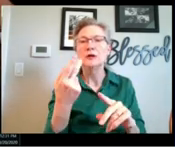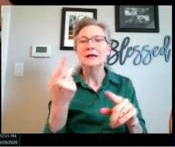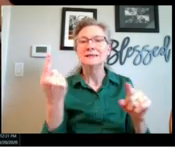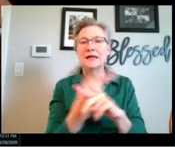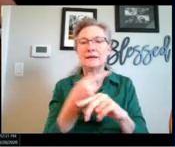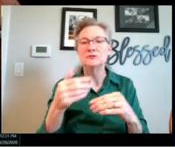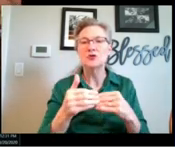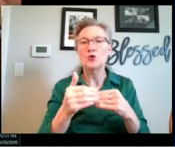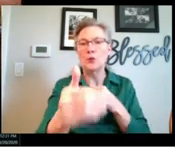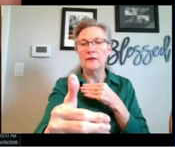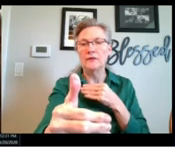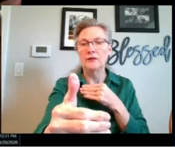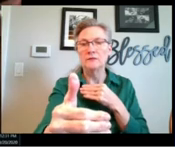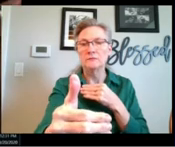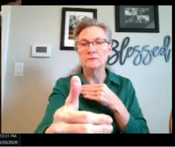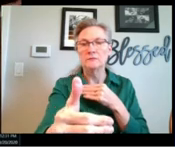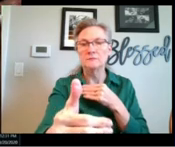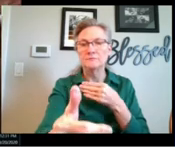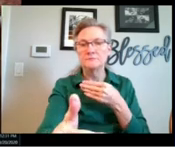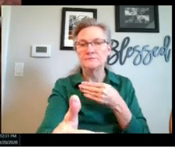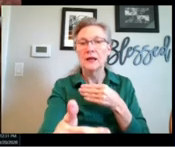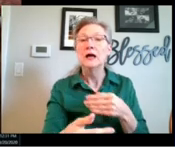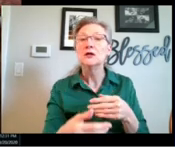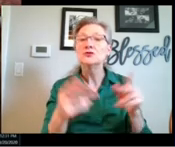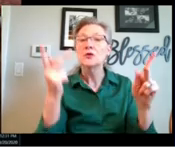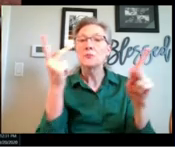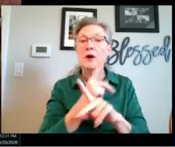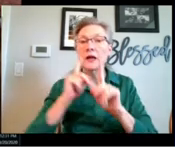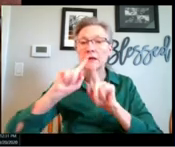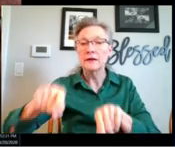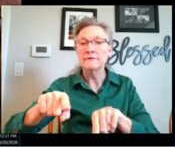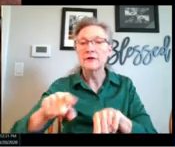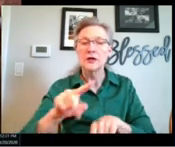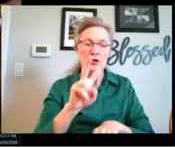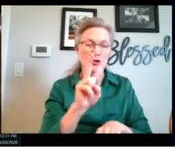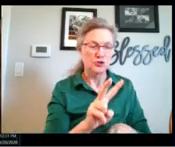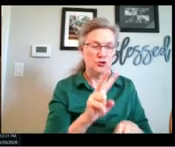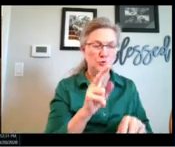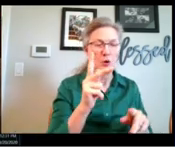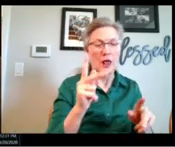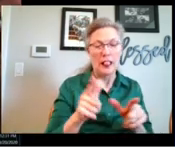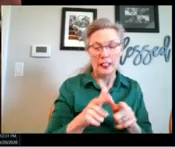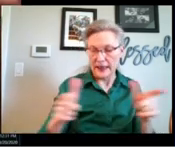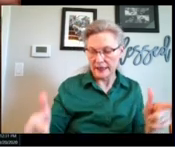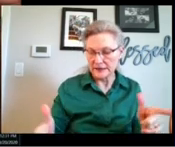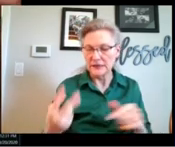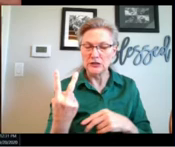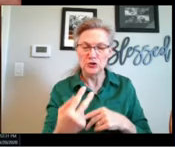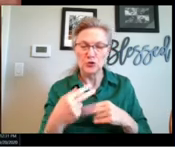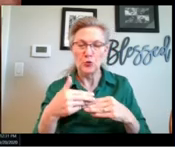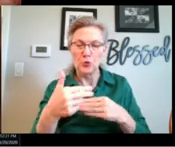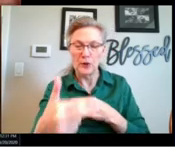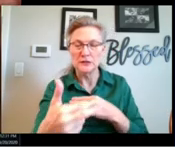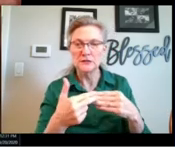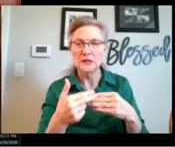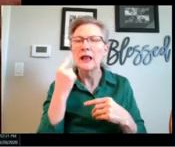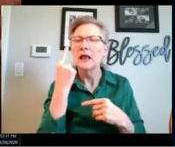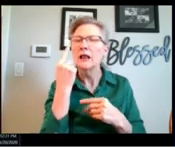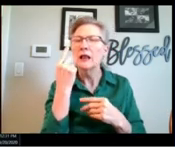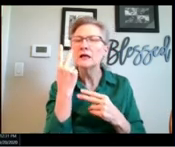the width, right? So the product of 2 lengths or the product of 2 widths, right? So, okay, let's look at this closer